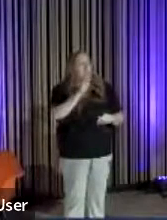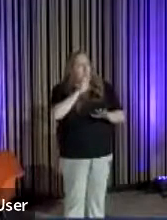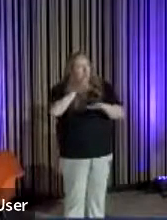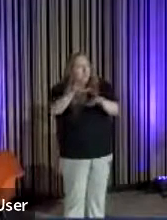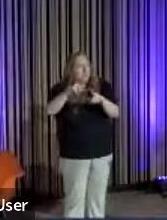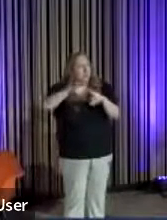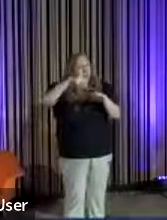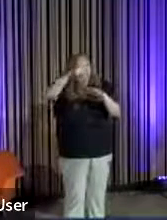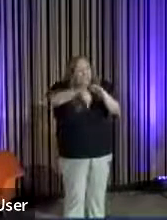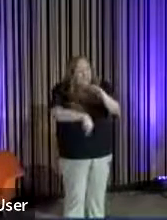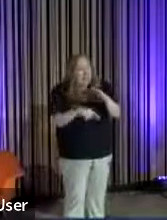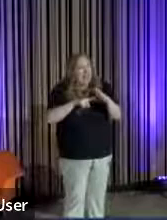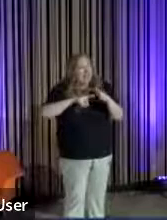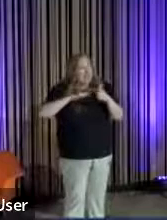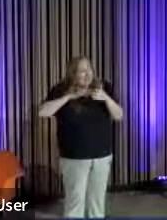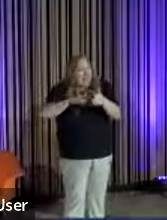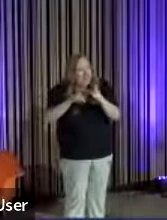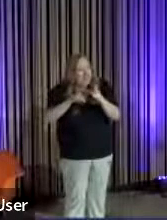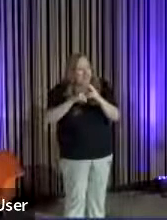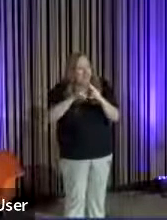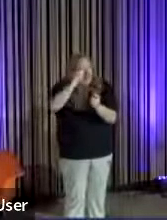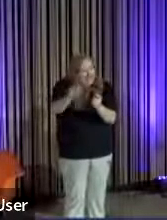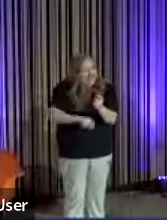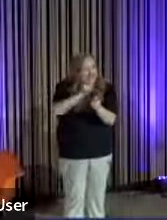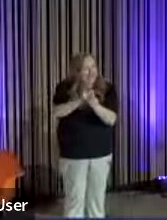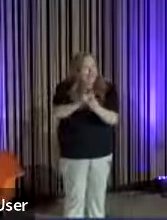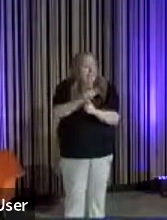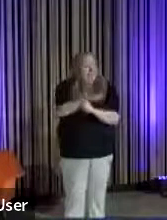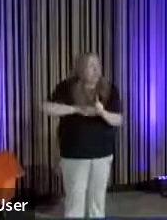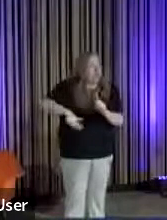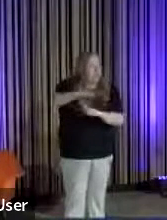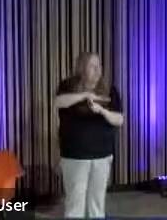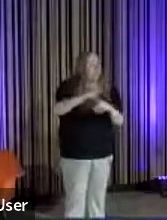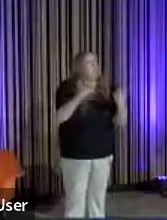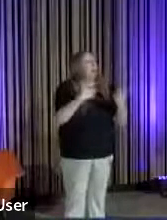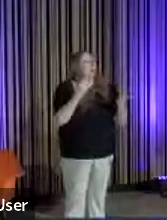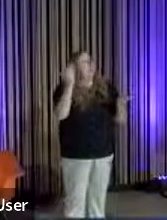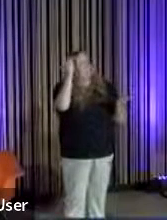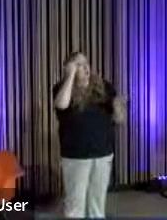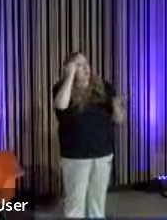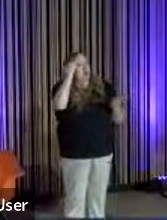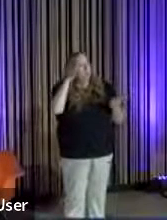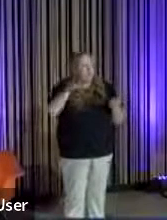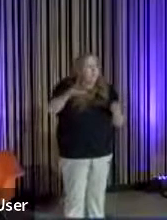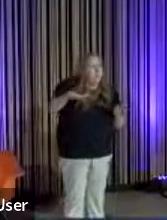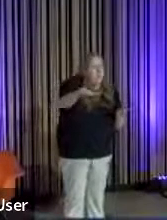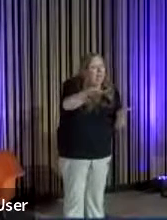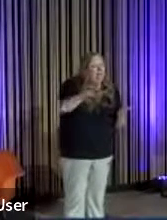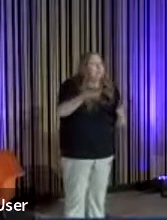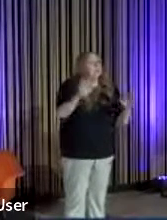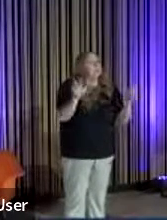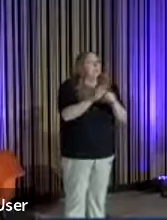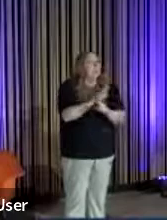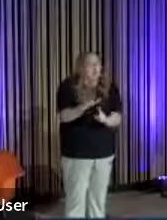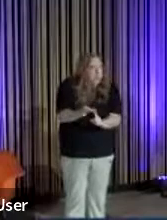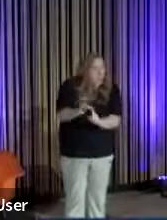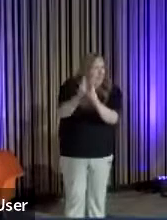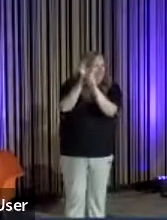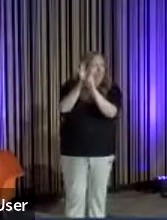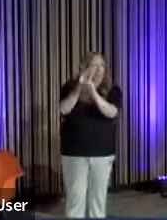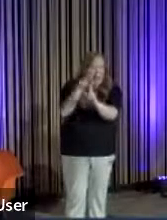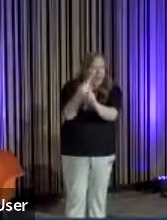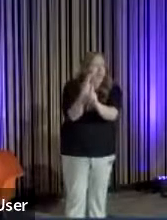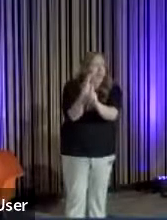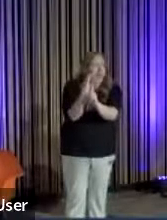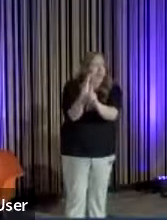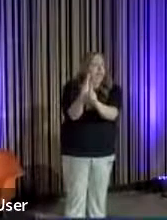environment. What we know so far, based on the data we have, is that this environment in the Arctic Ocean is completely unique. It's another planet.